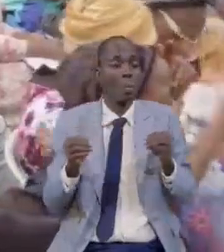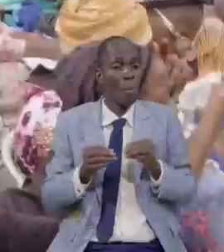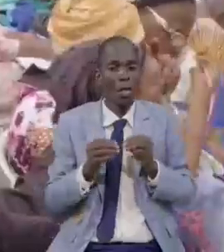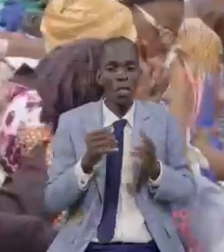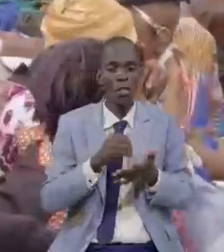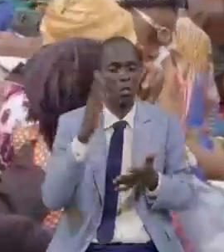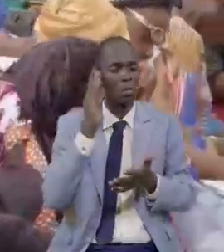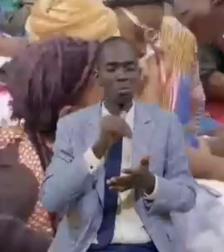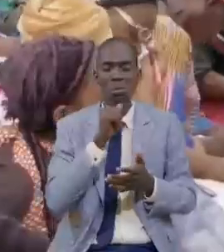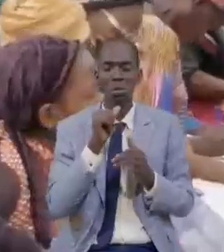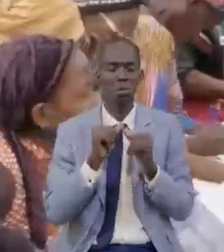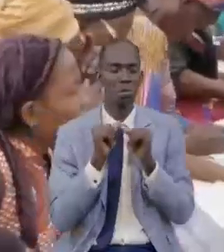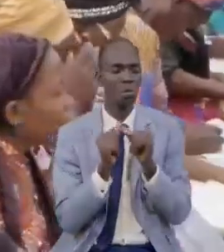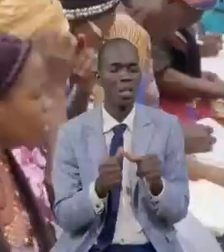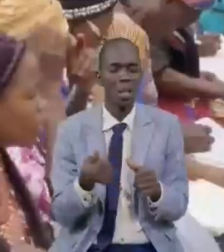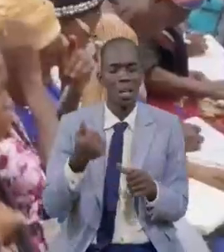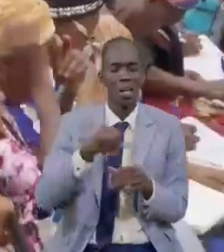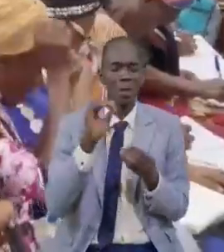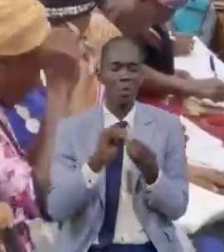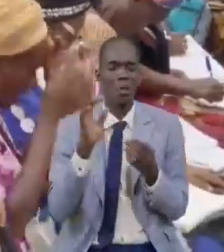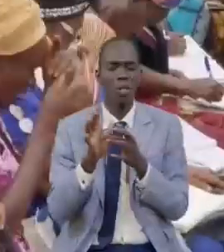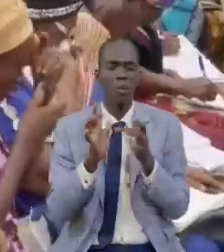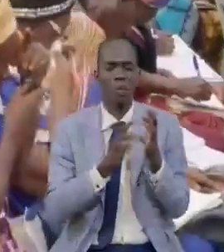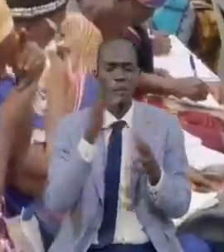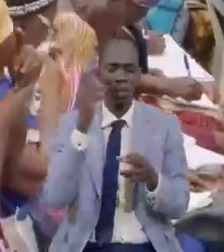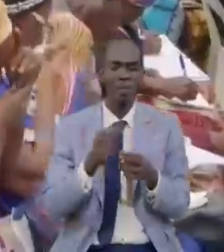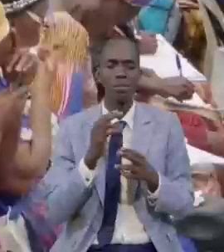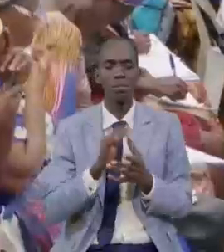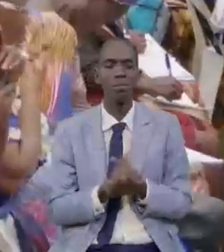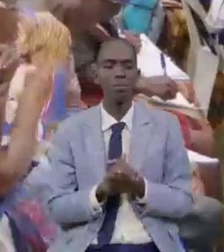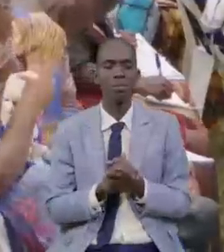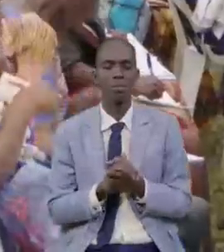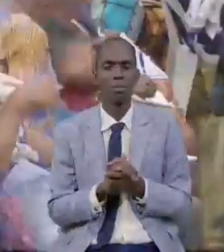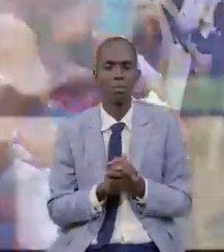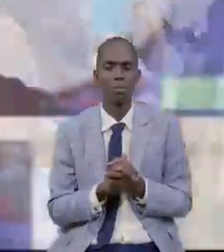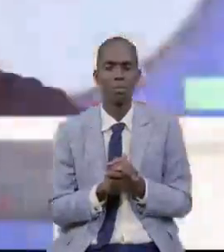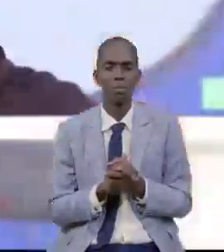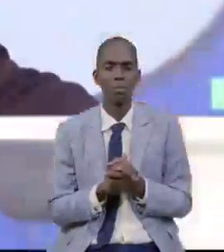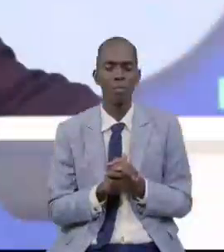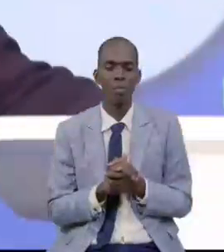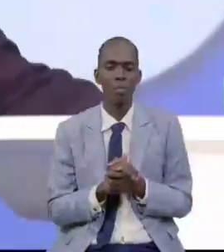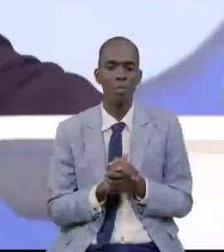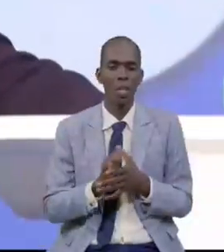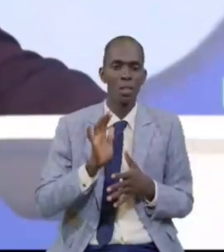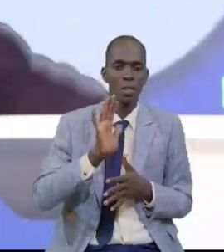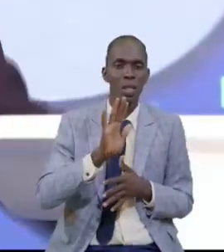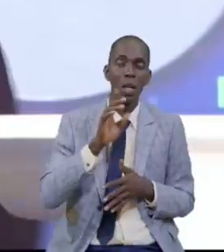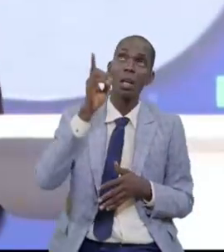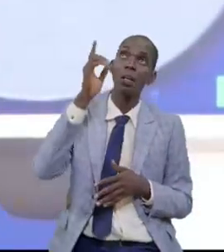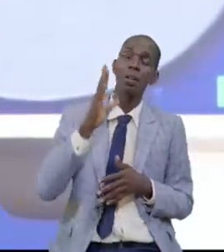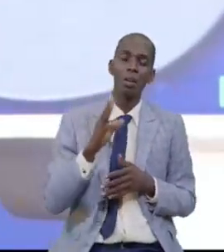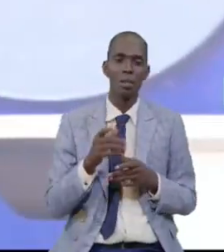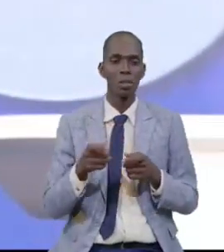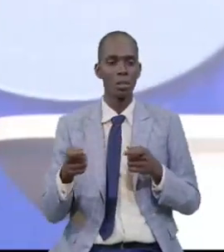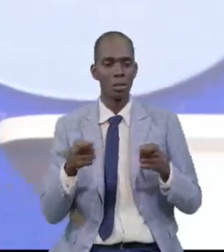in Jesus' name. Thy God reigneth. Look at number two. Number